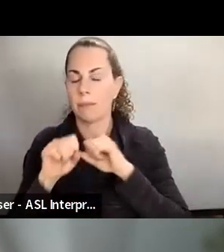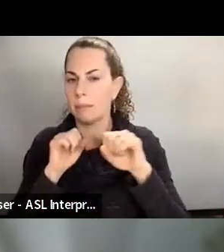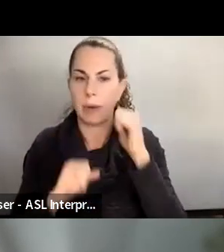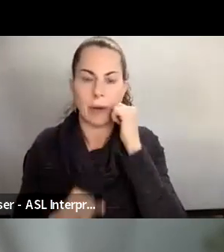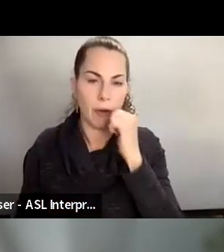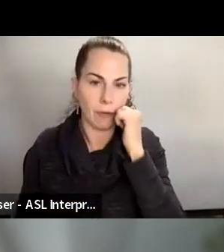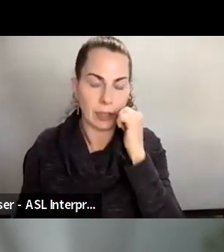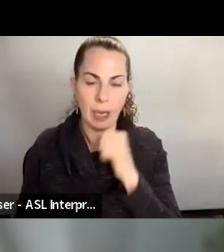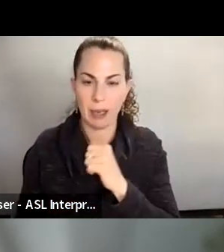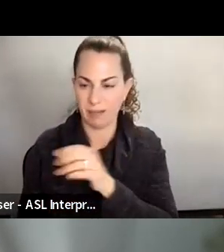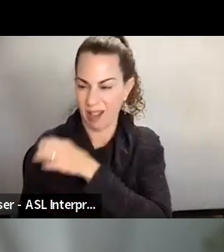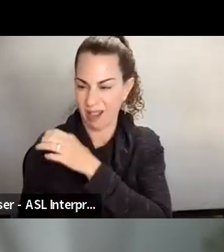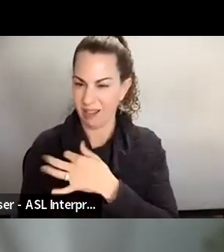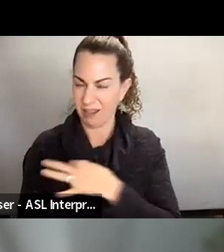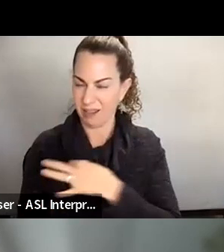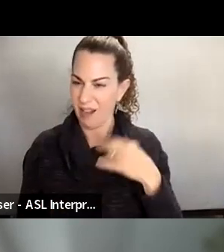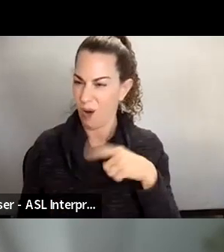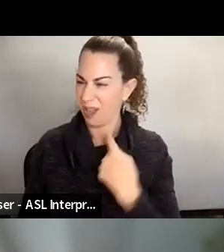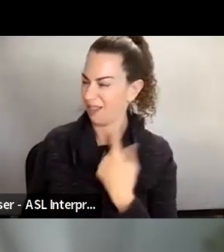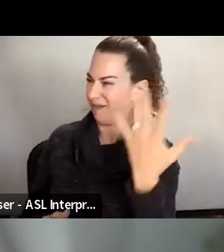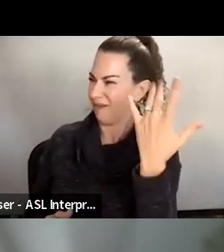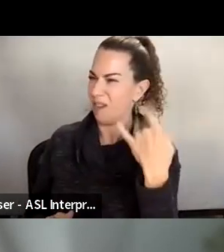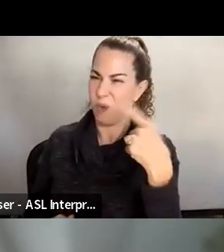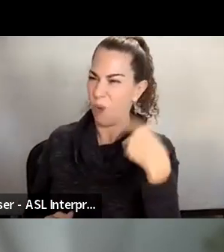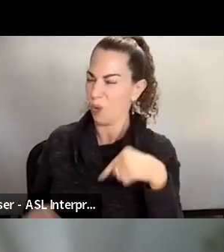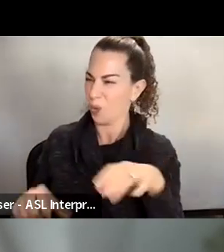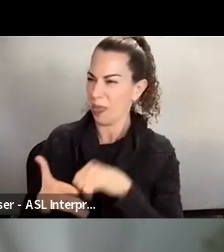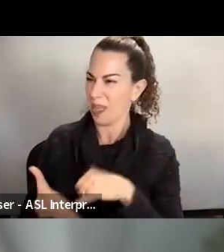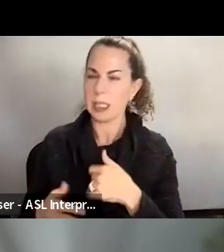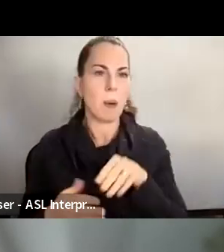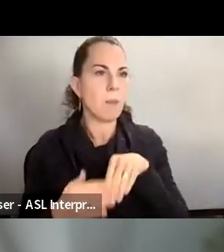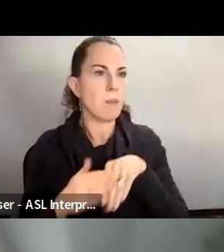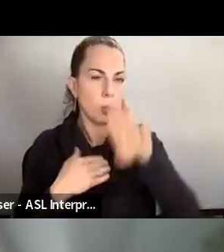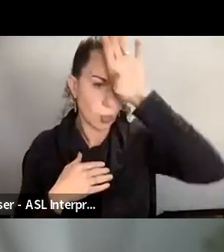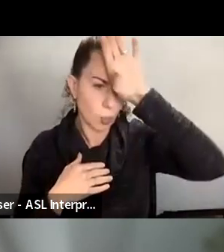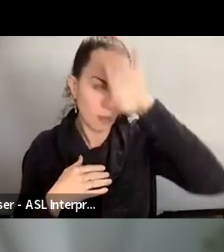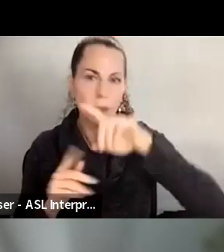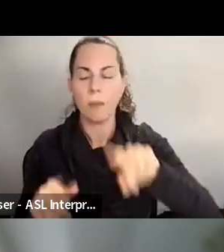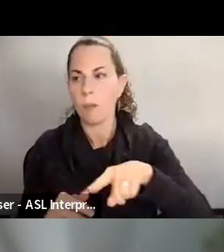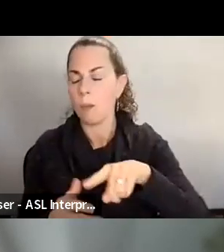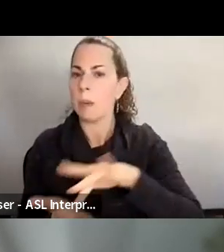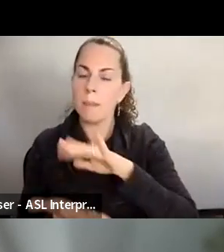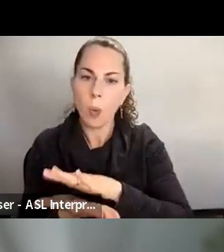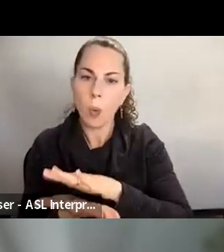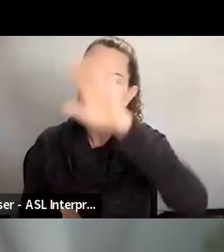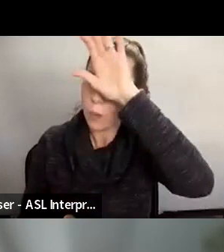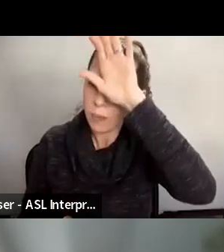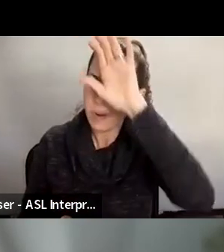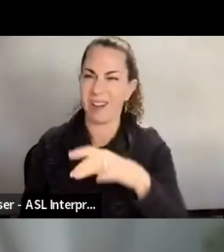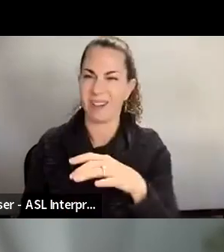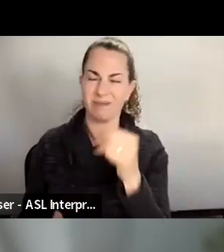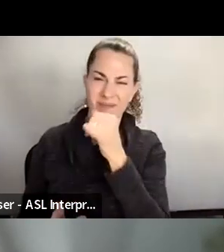why do we have to do this? I was born in Cuba. I went to med school in Cuba. This is